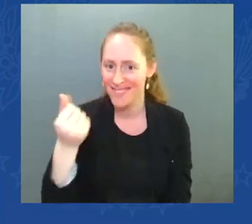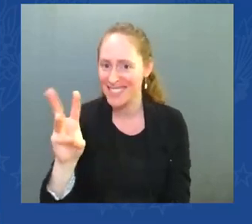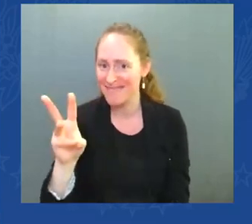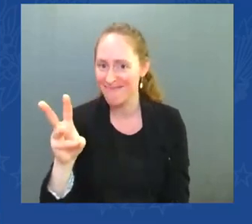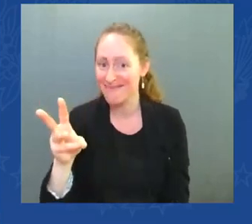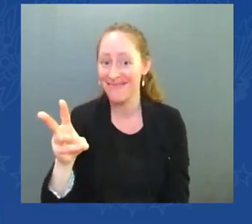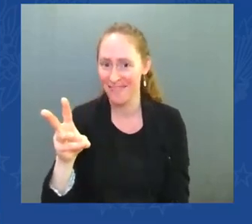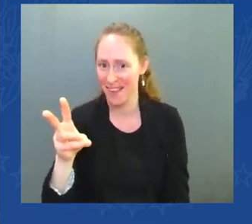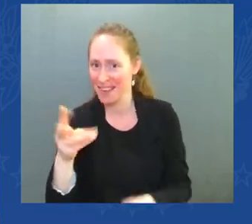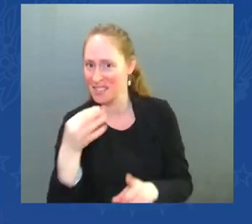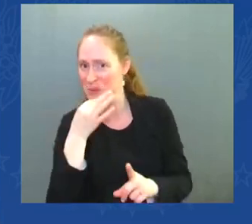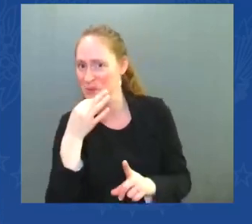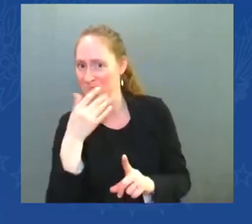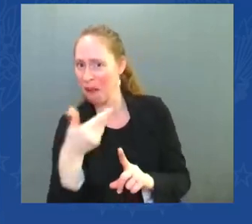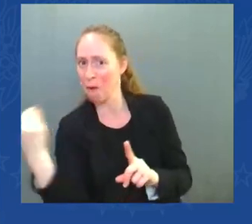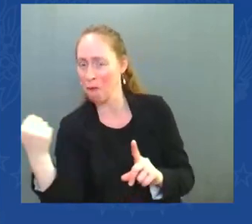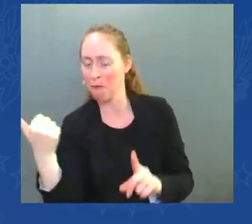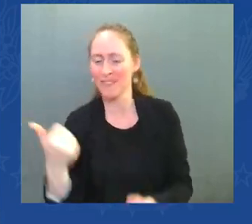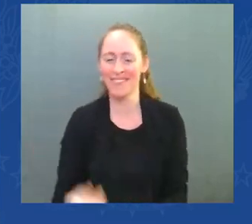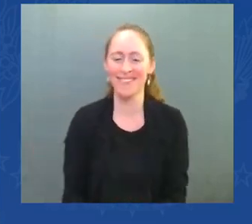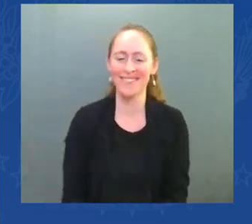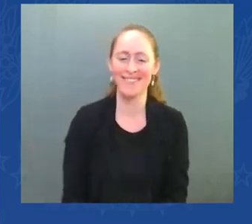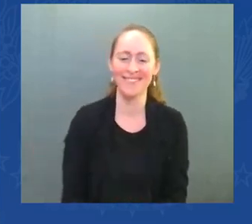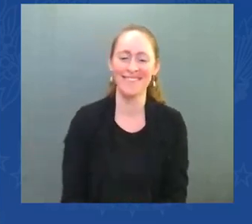Is there an agent in the house?